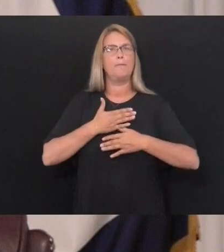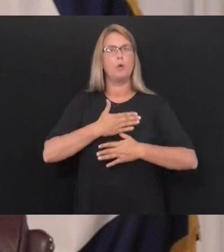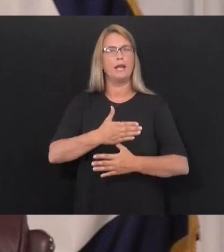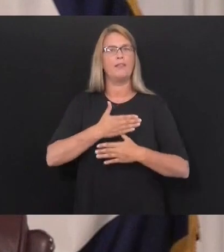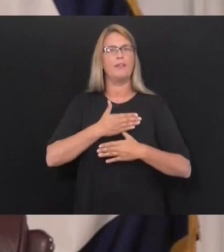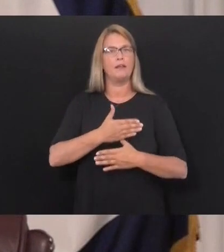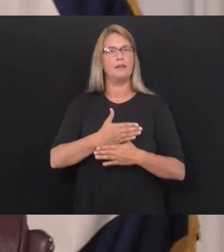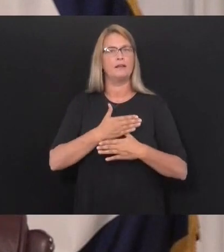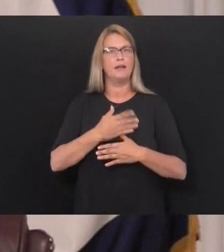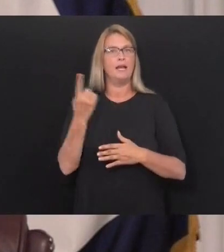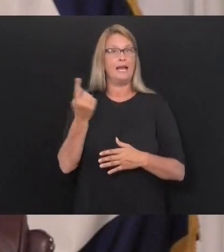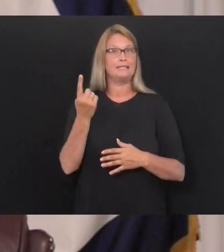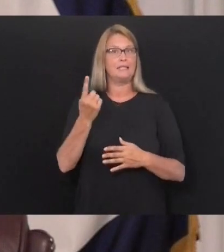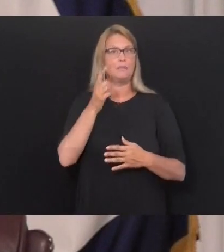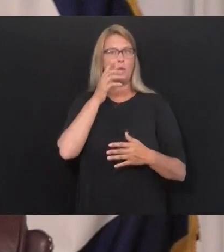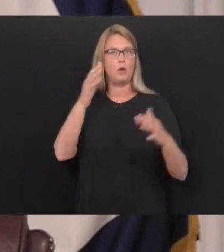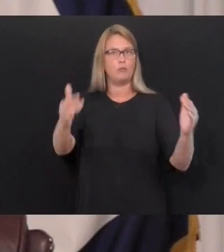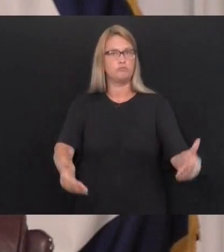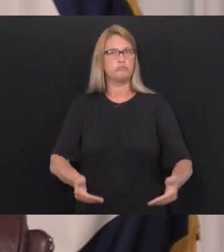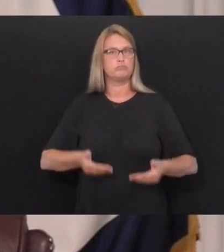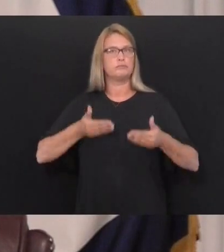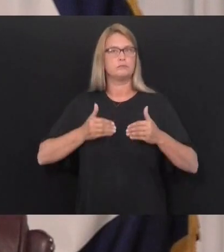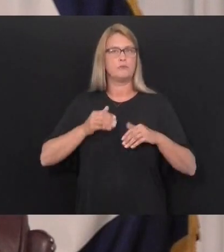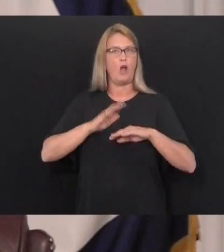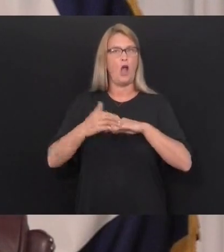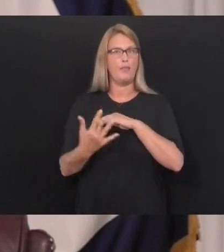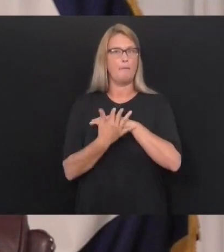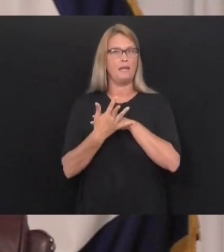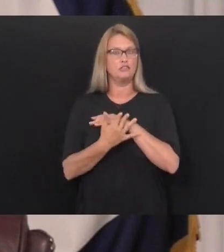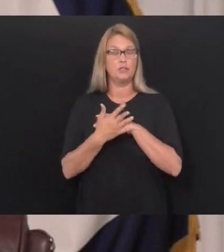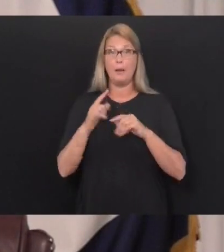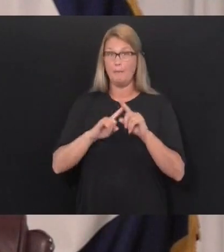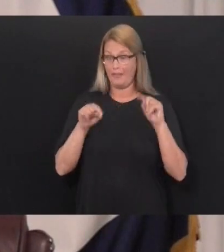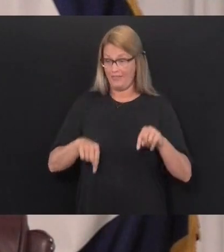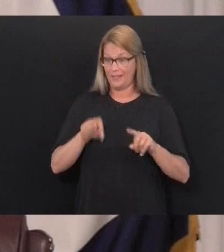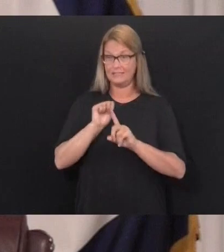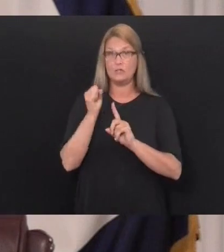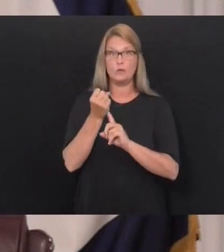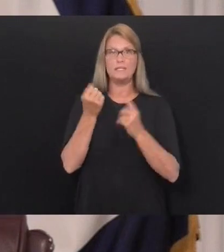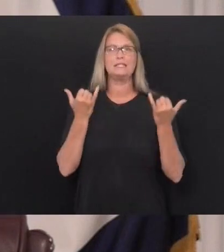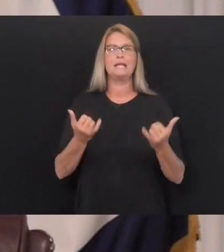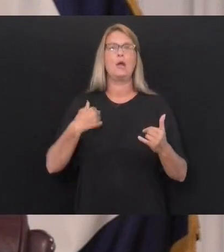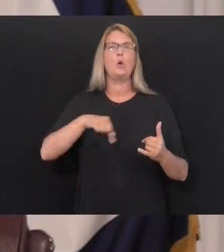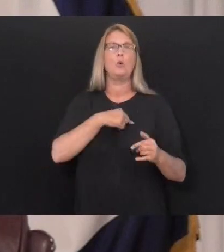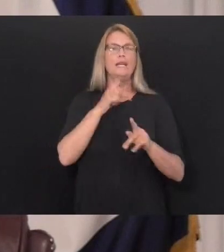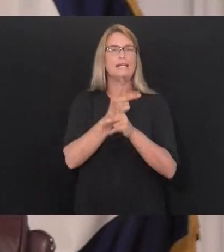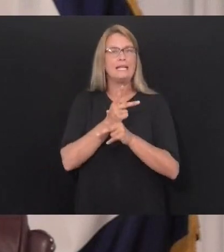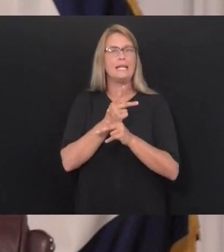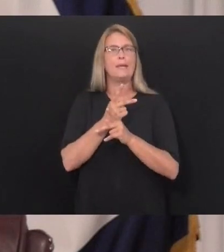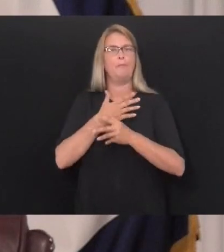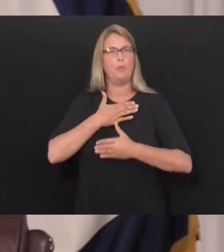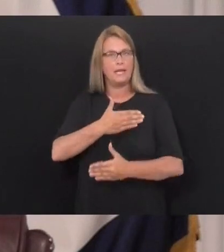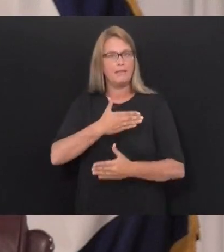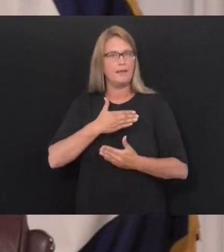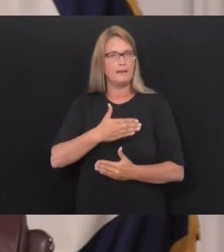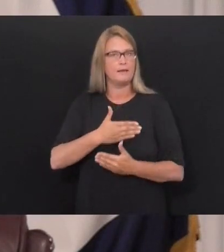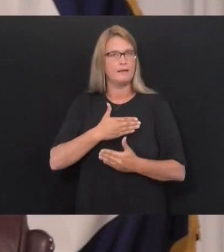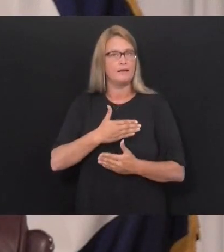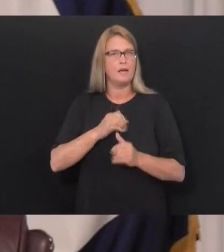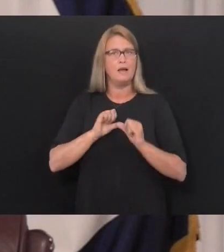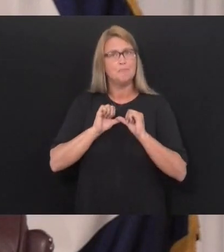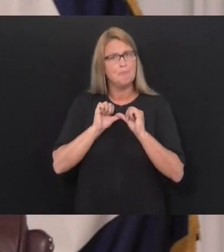Mon County is the state hotspot at the moment. We're looking at people hitting the bars and restaurants